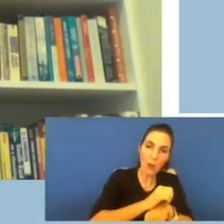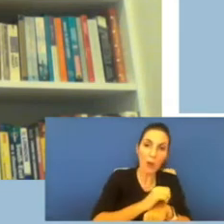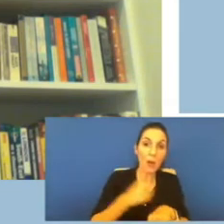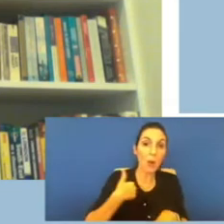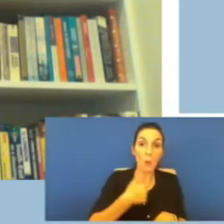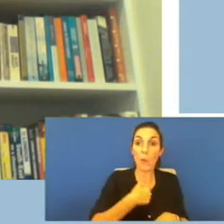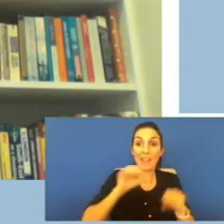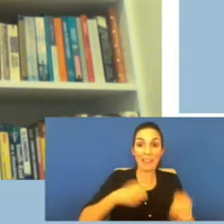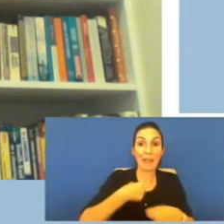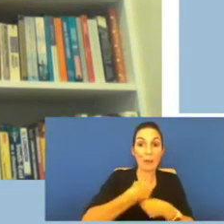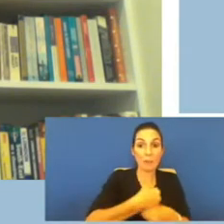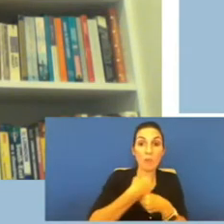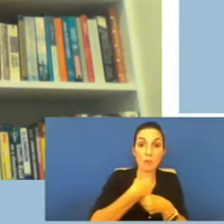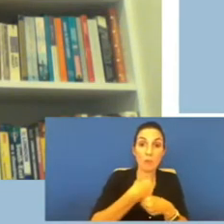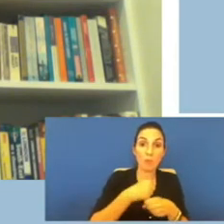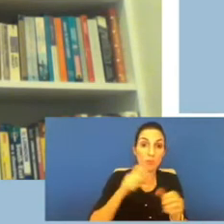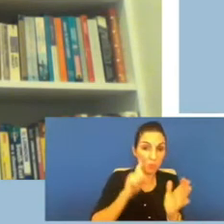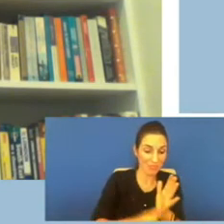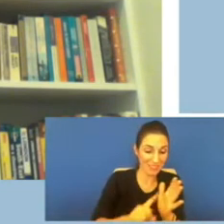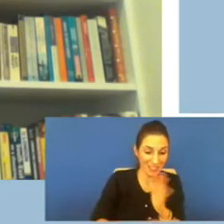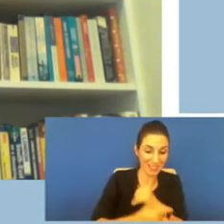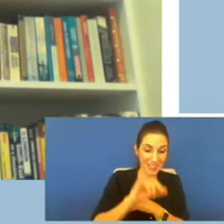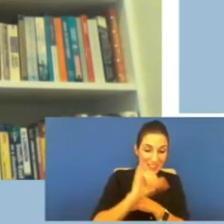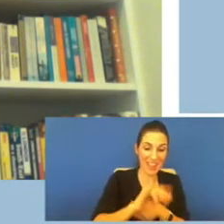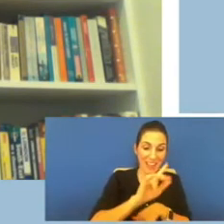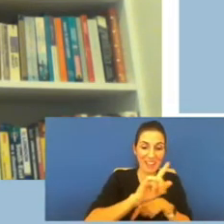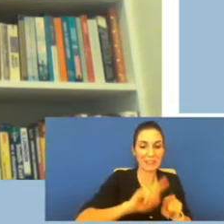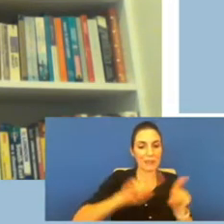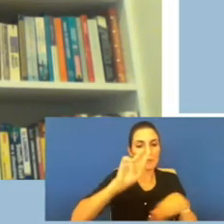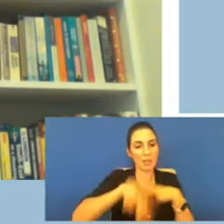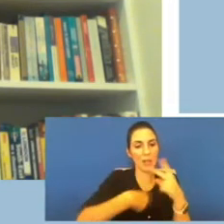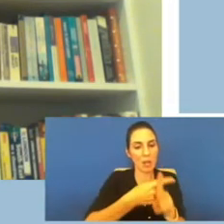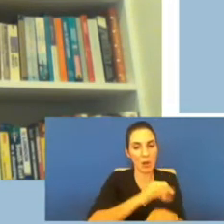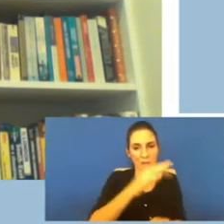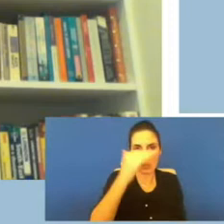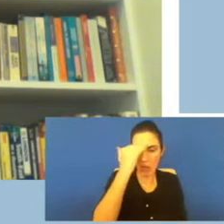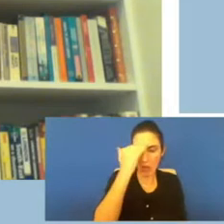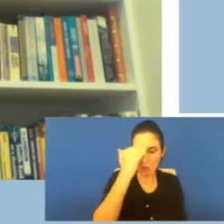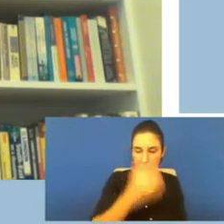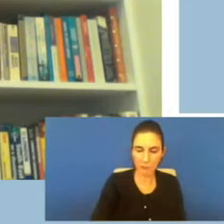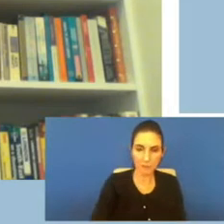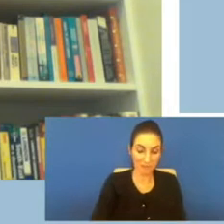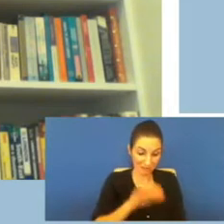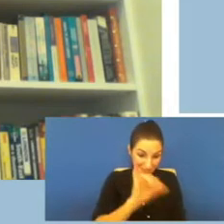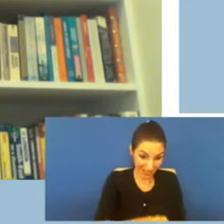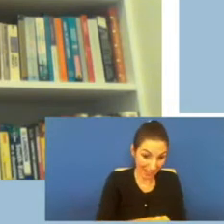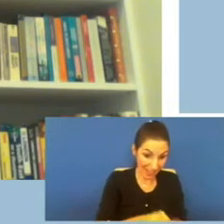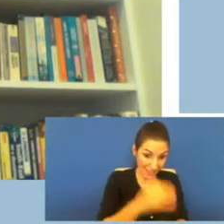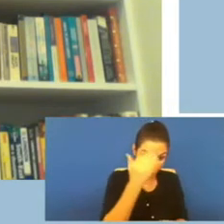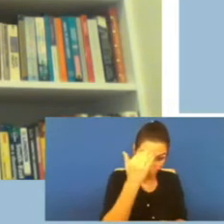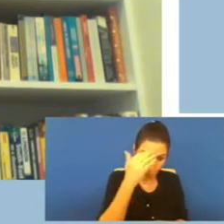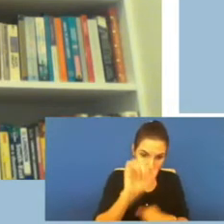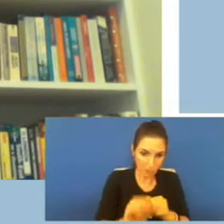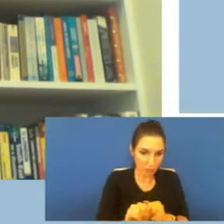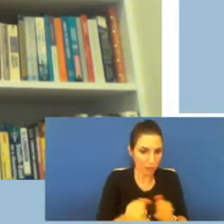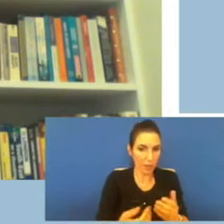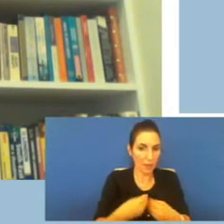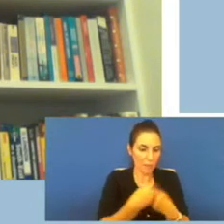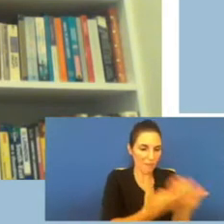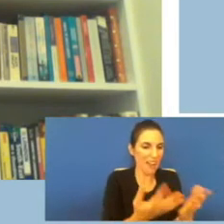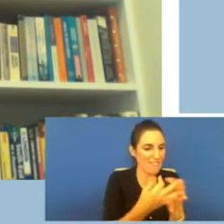research, that a different kind of knowledge could come forth and get to that freedom for people we